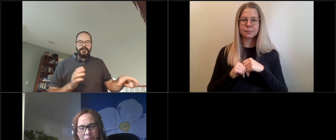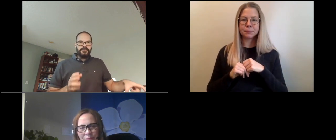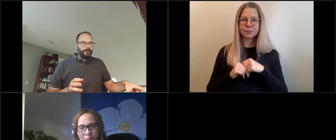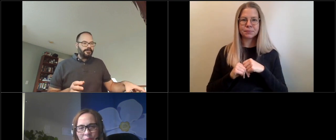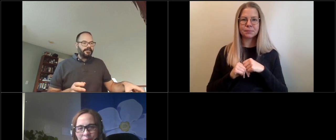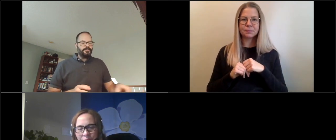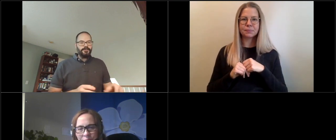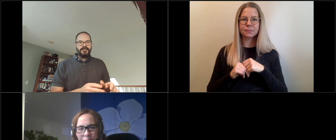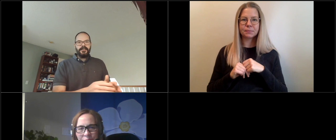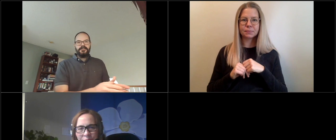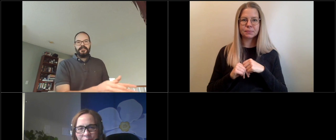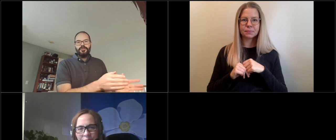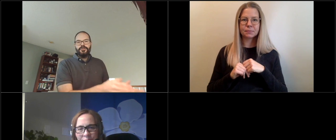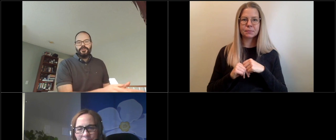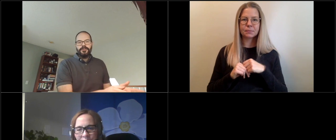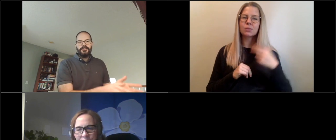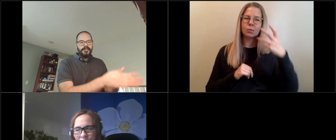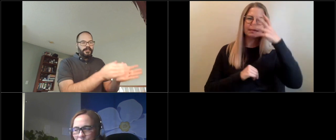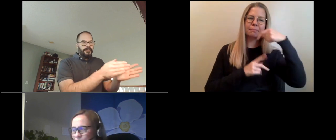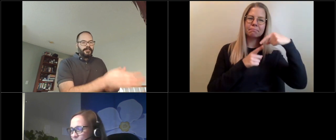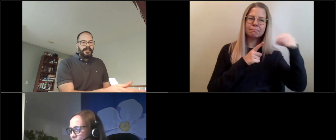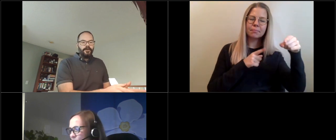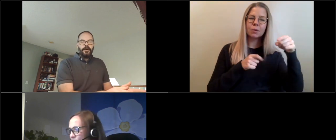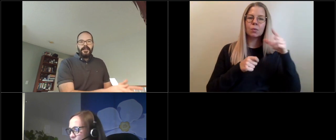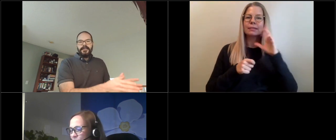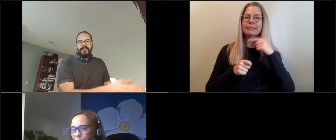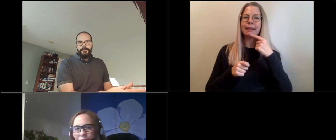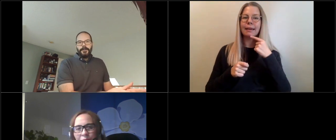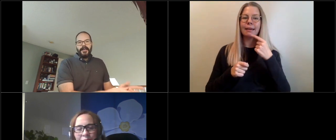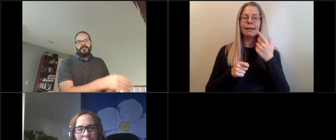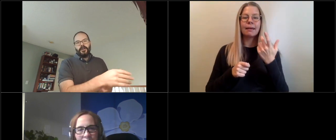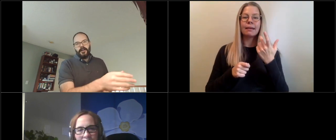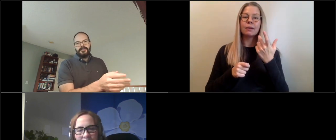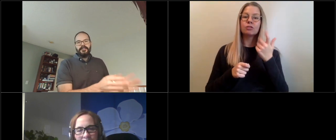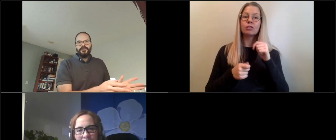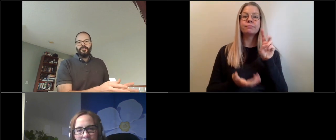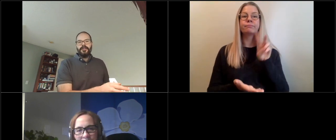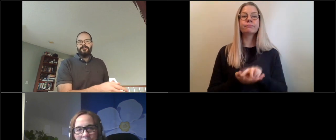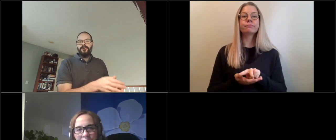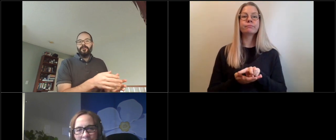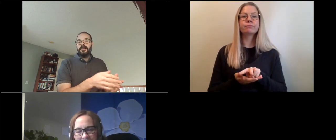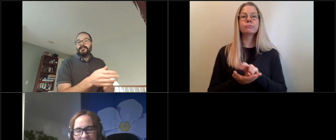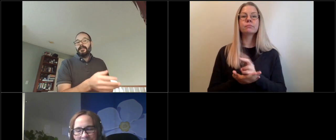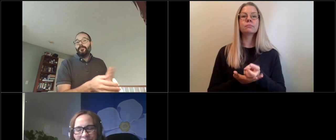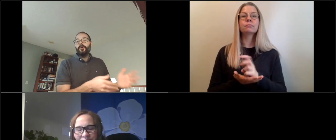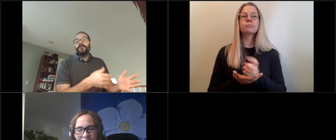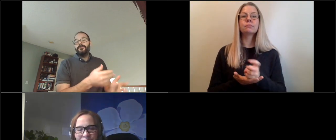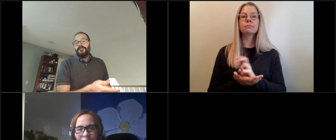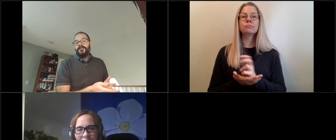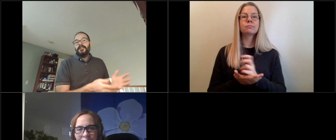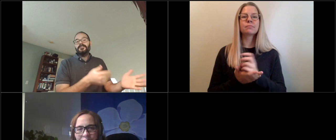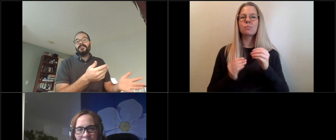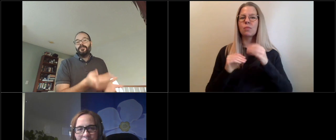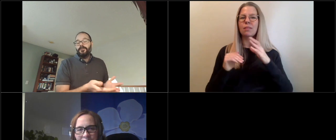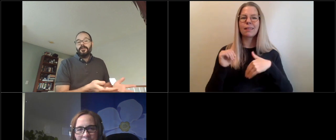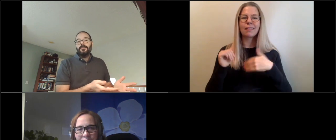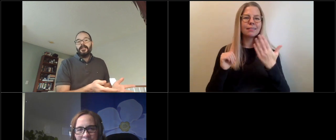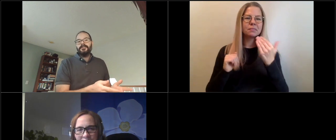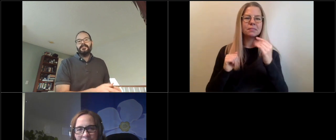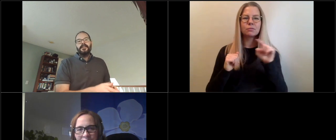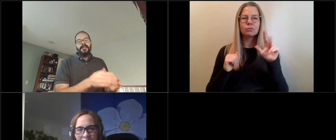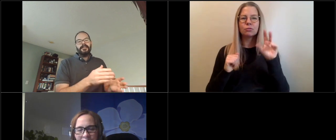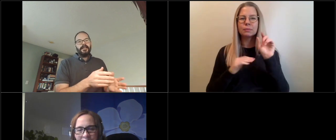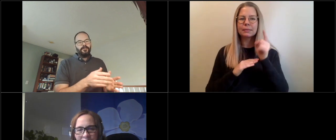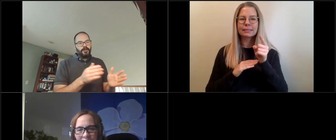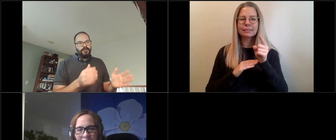what sleep hygienists would say is that you shouldn't lay awake in bed, tossing and turning for, let's say, more than 15 to 30